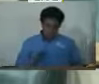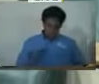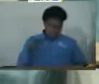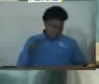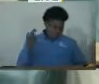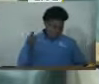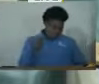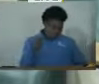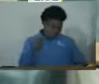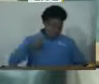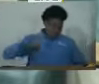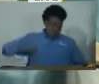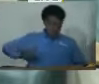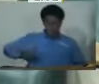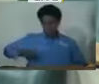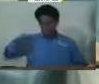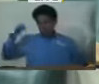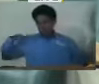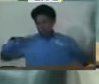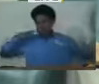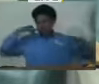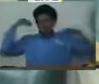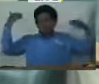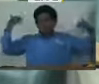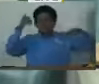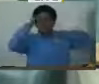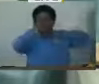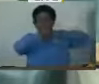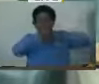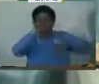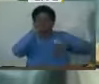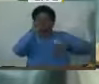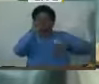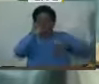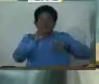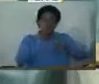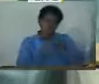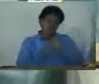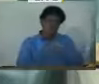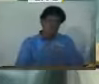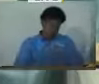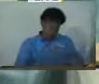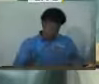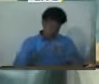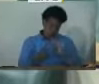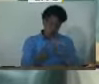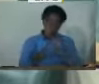that discretion to set tone and example.